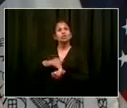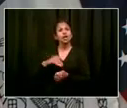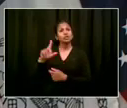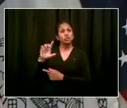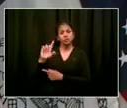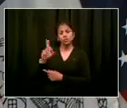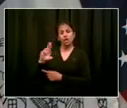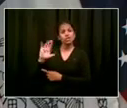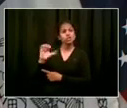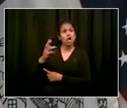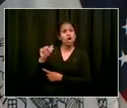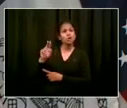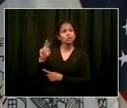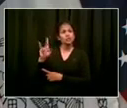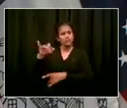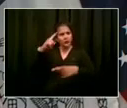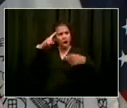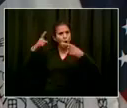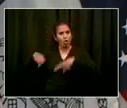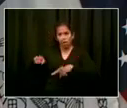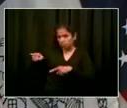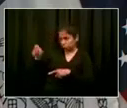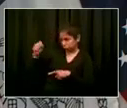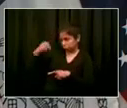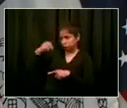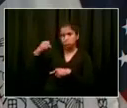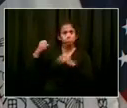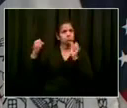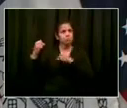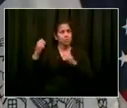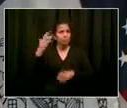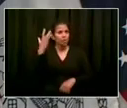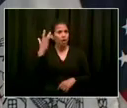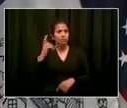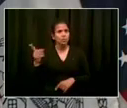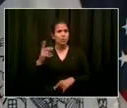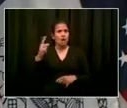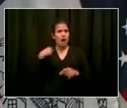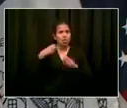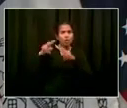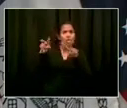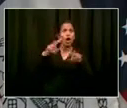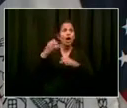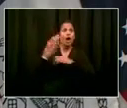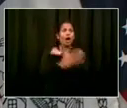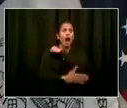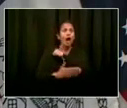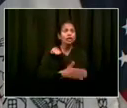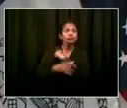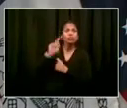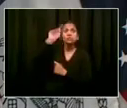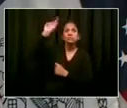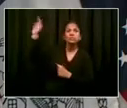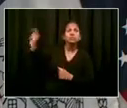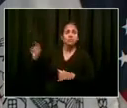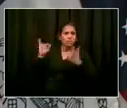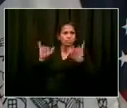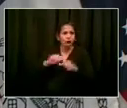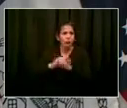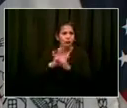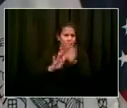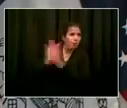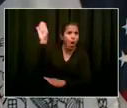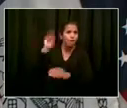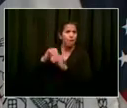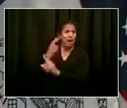productive conversations. They went on for quite a while. After my press conference yesterday, I'd say sometime in the hour